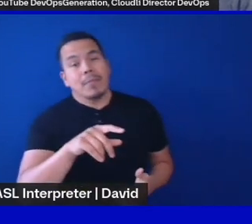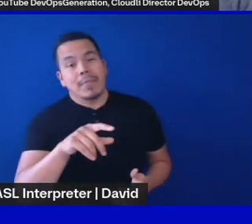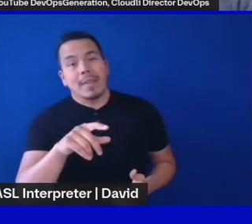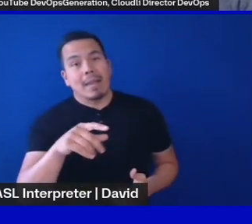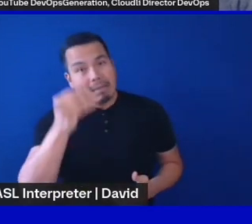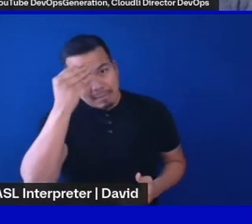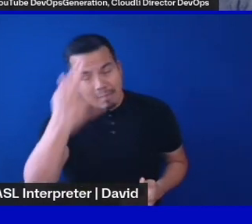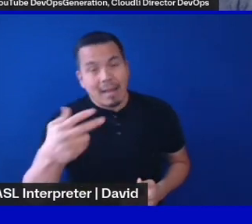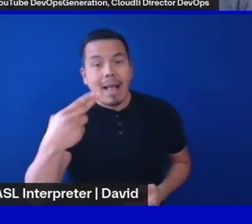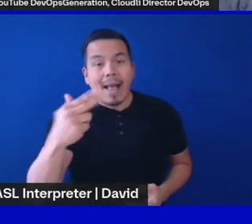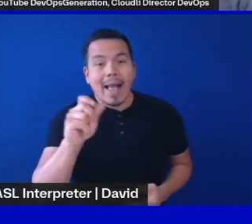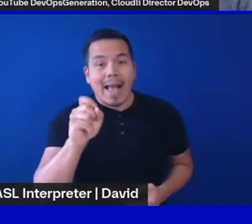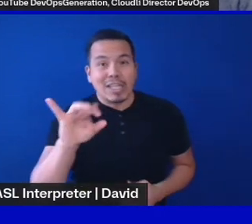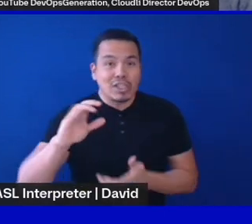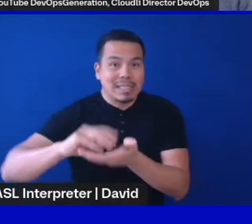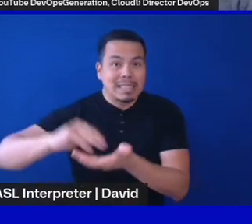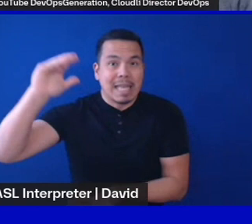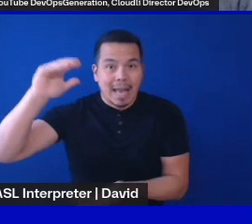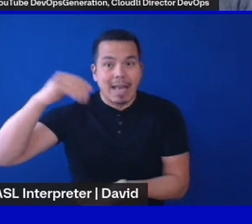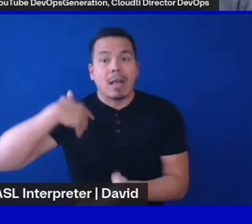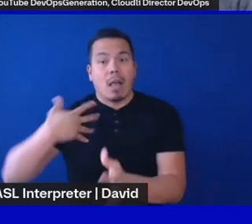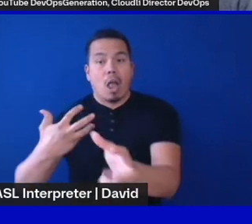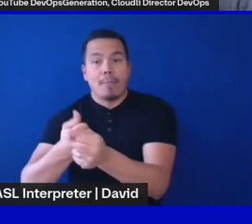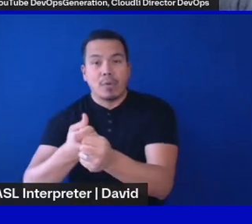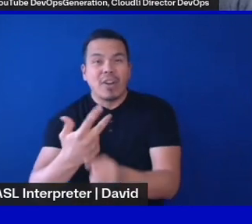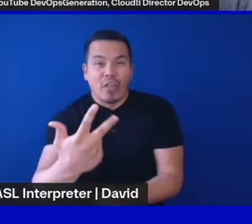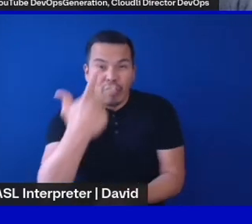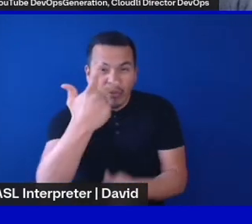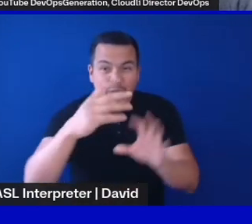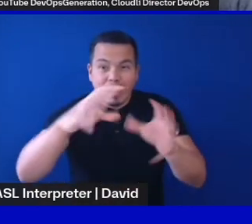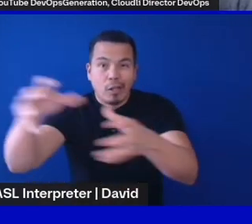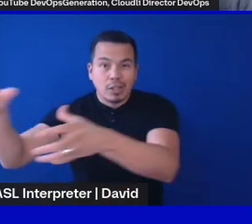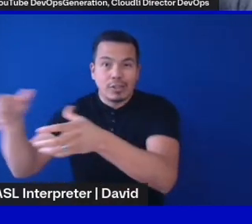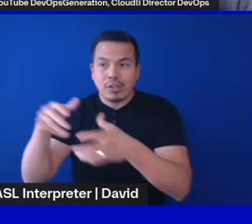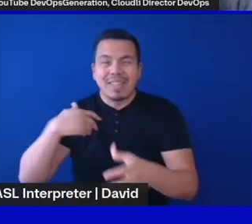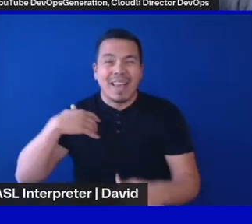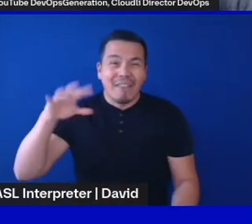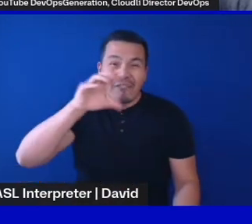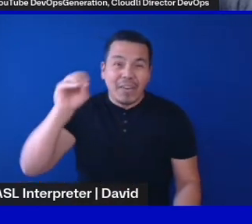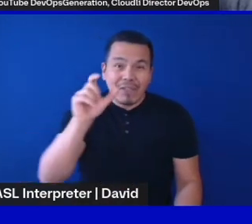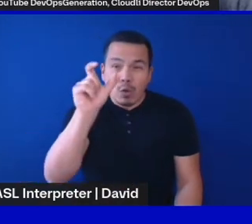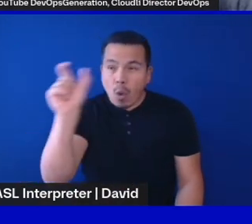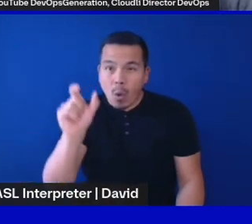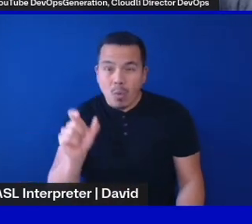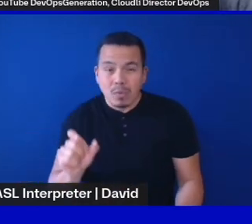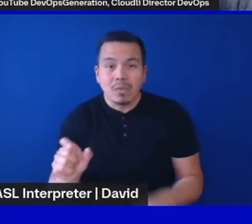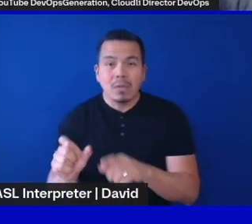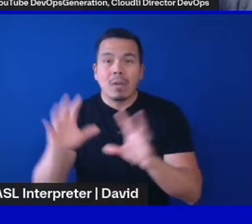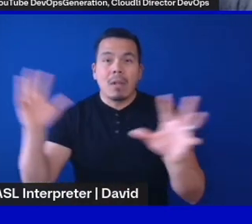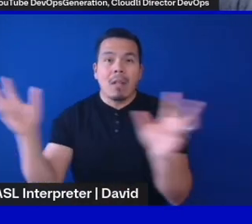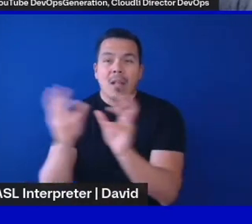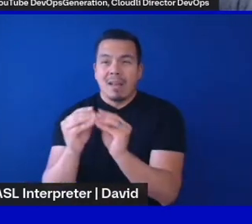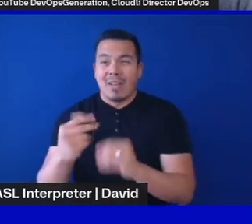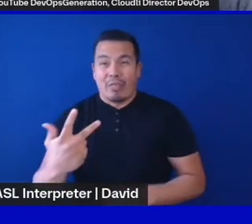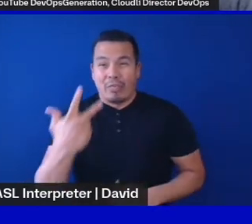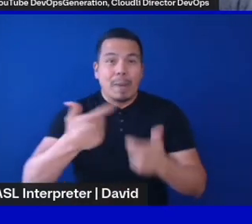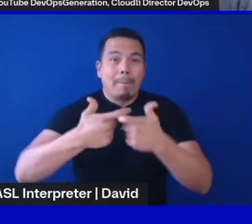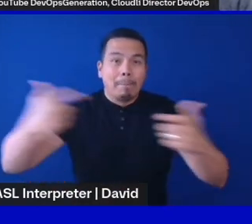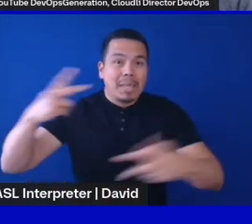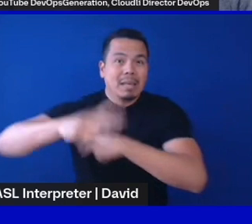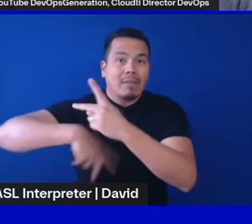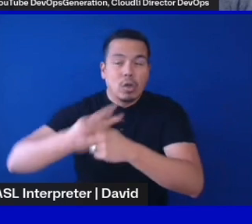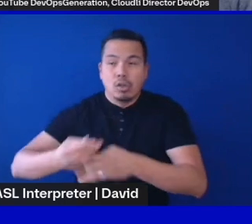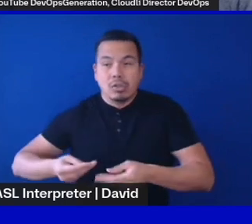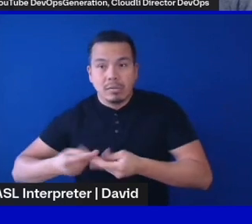a Hashistack cluster that was actually 3 clusters that had about 50 nodes, and we were moving about 3 major versions because, I mean, we